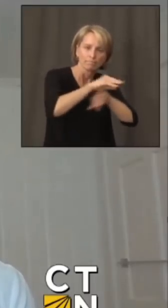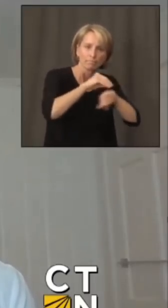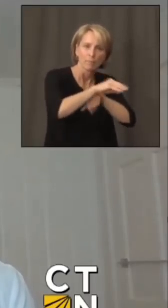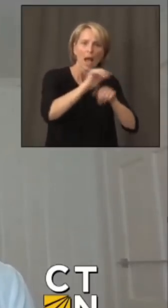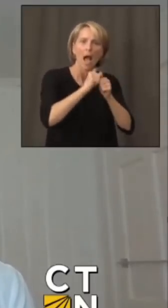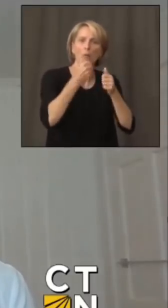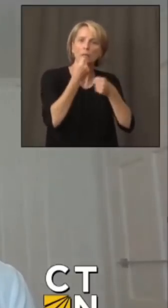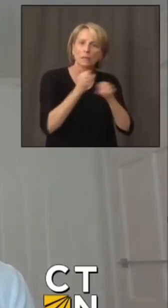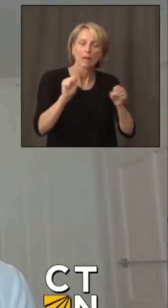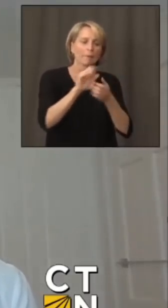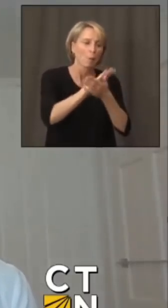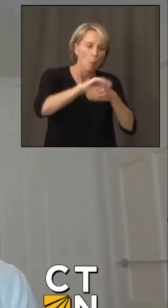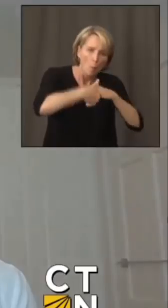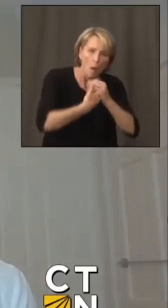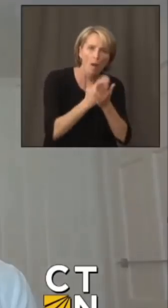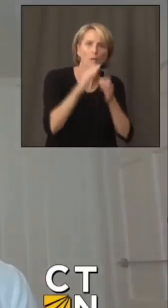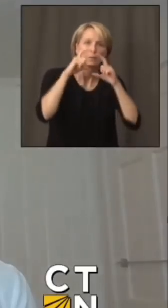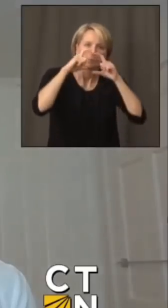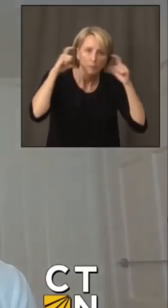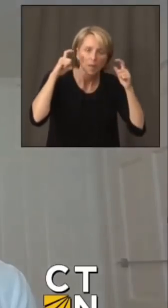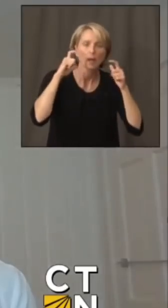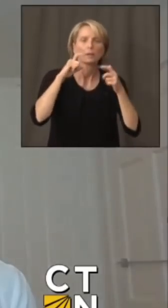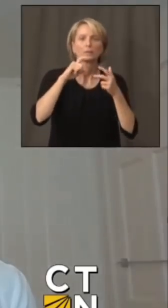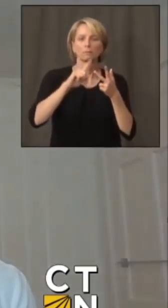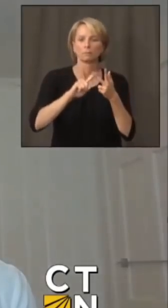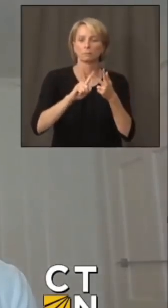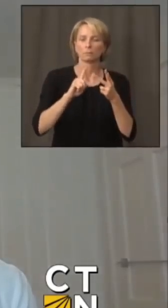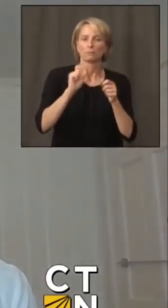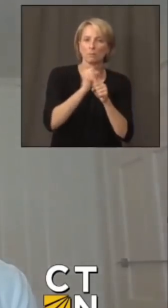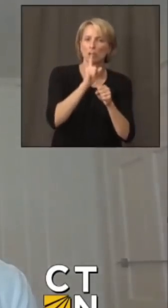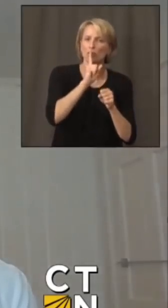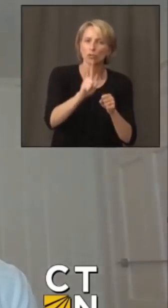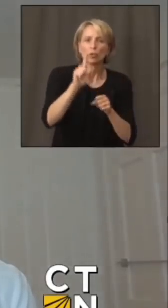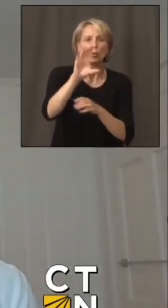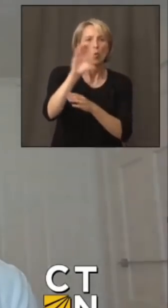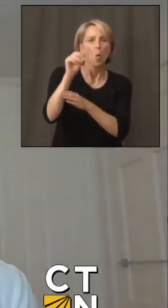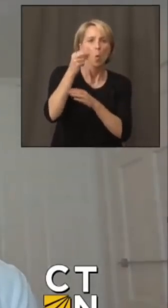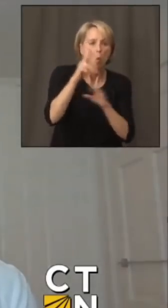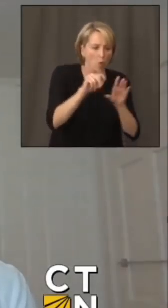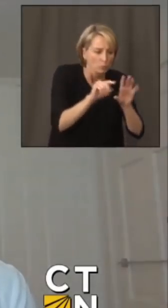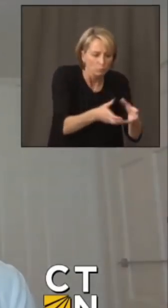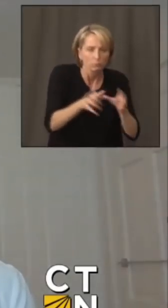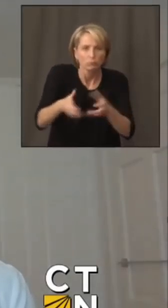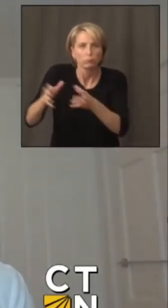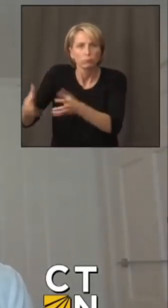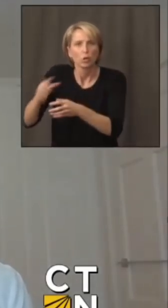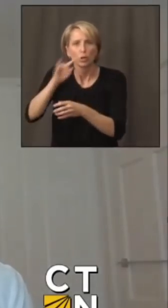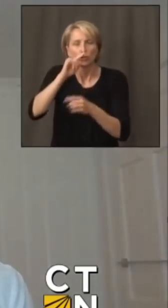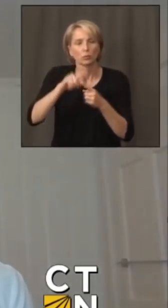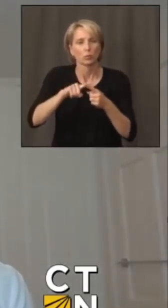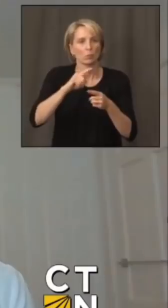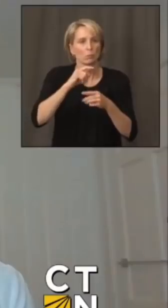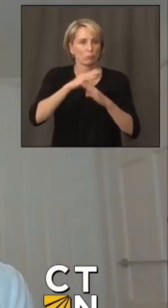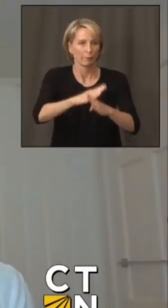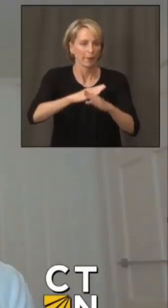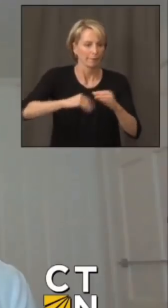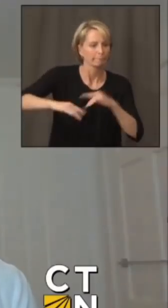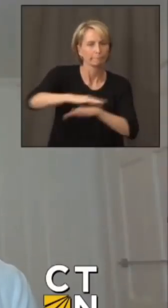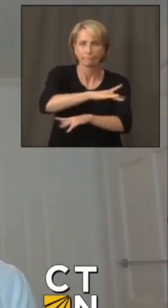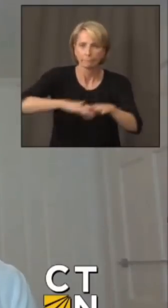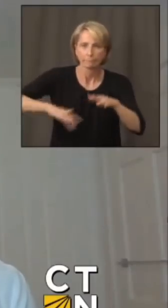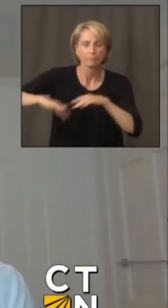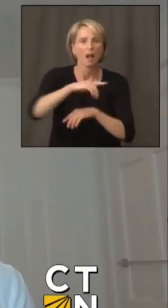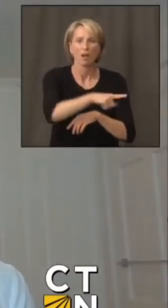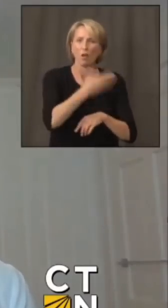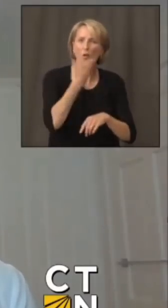to work, has provided children with really needed structure, routine, and education, and has also